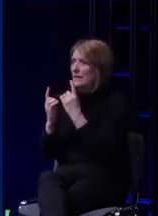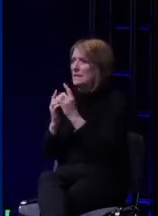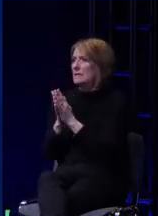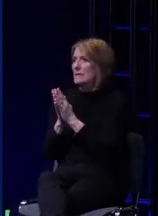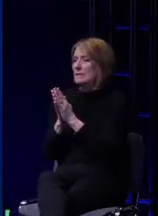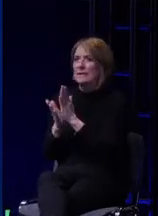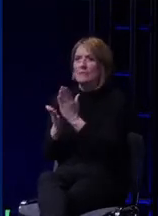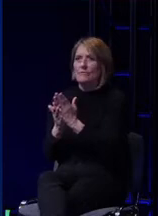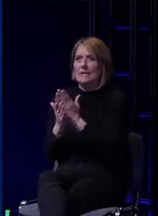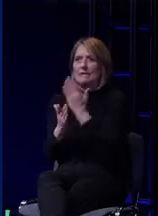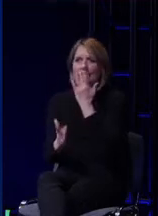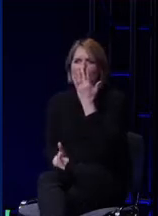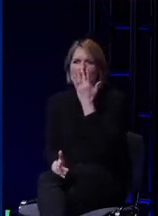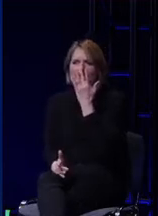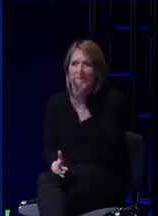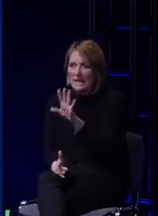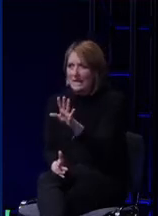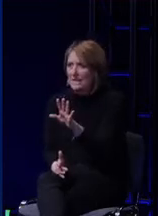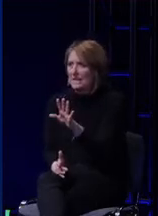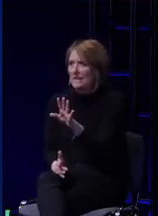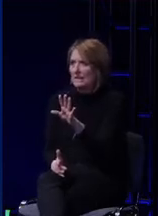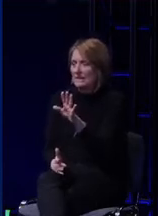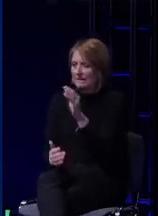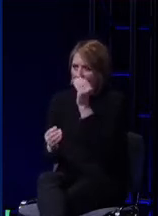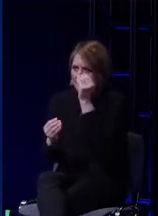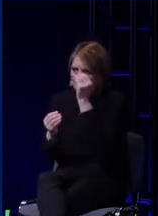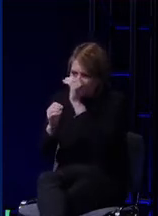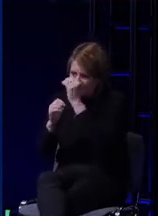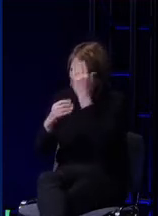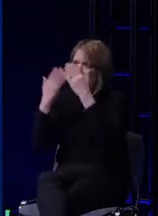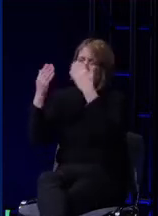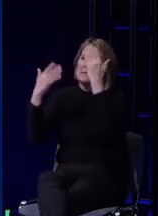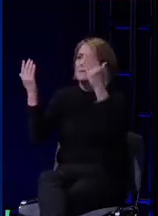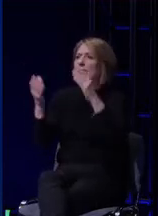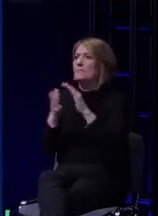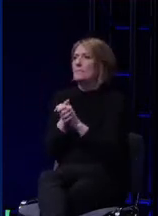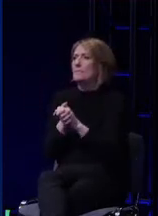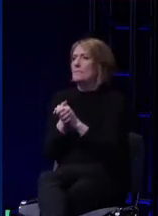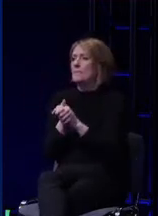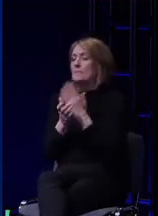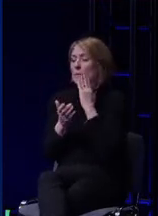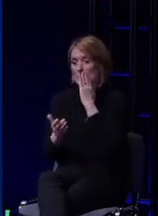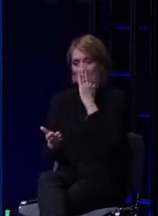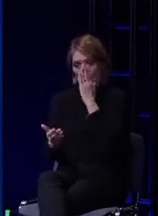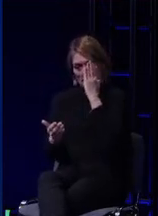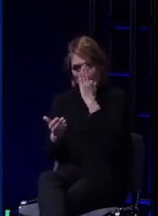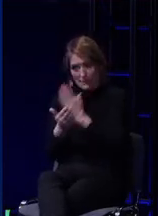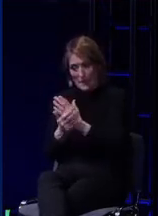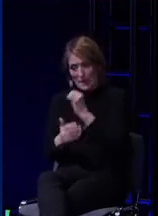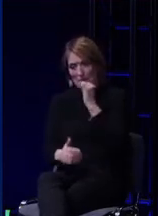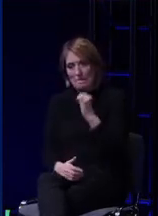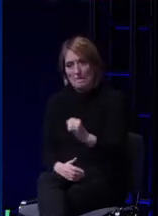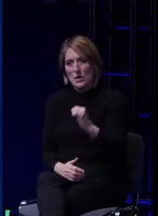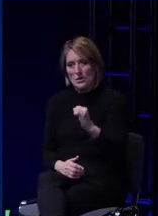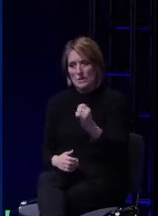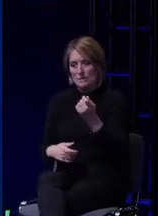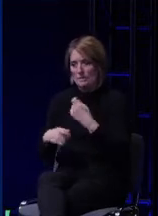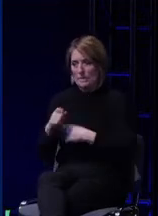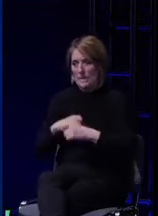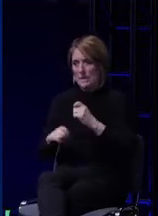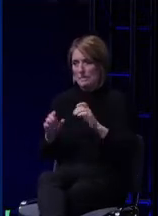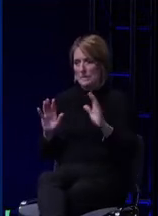fake, artificial fantasy. And then when she has to murder someone for real, it gets quite